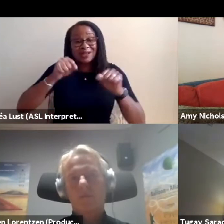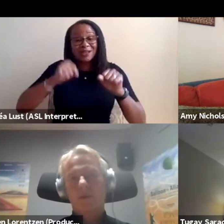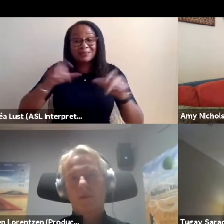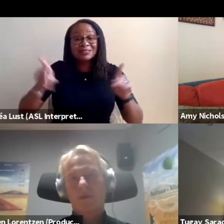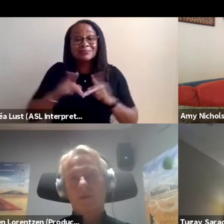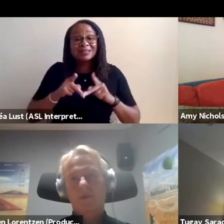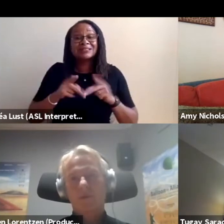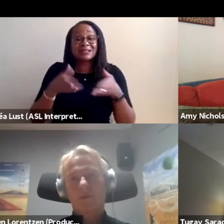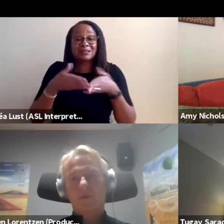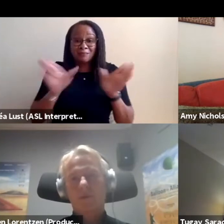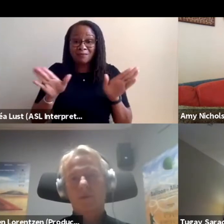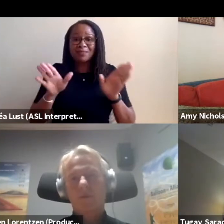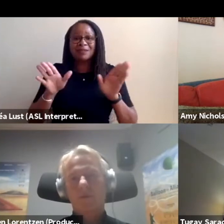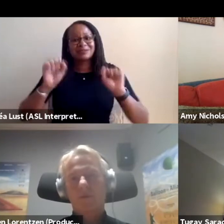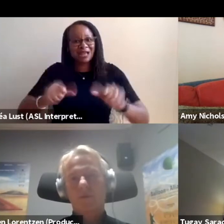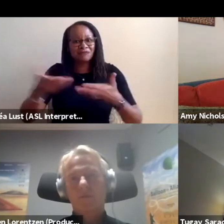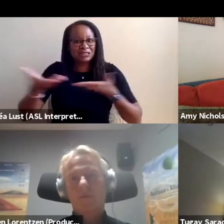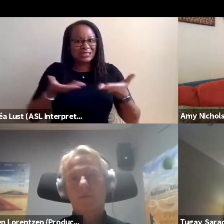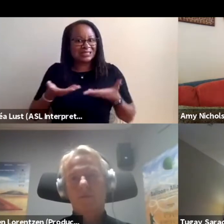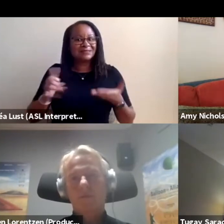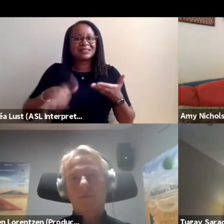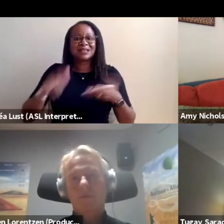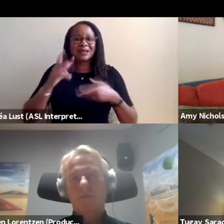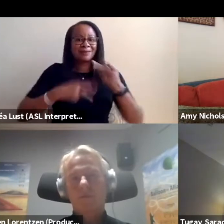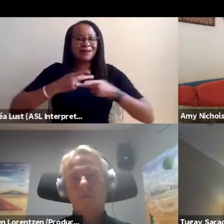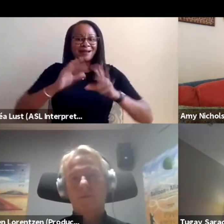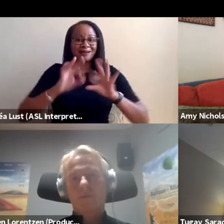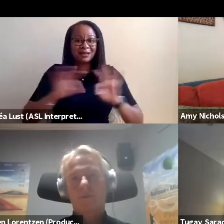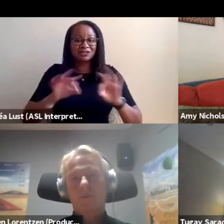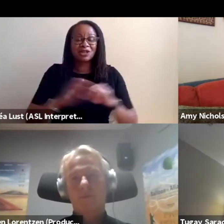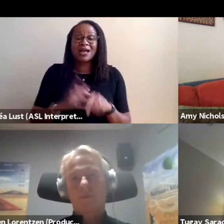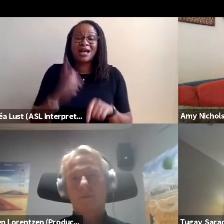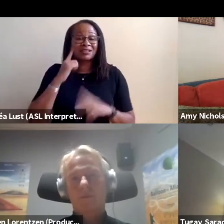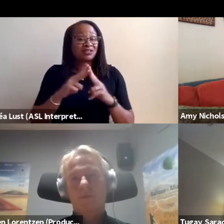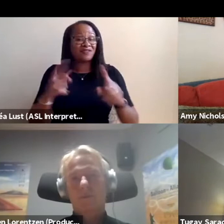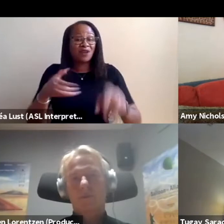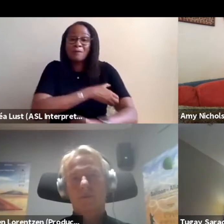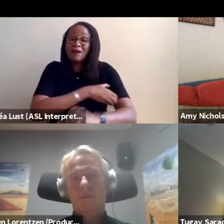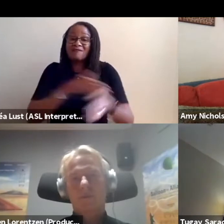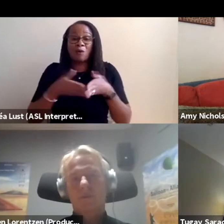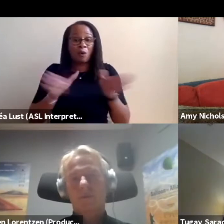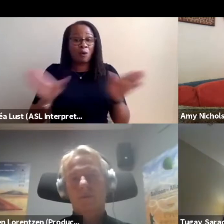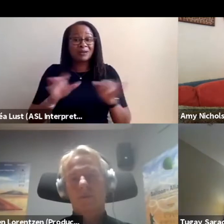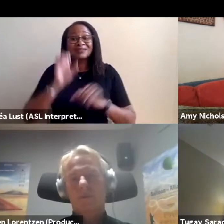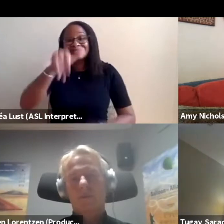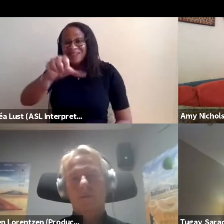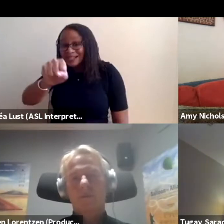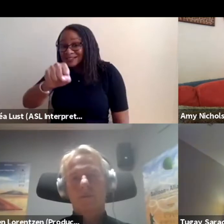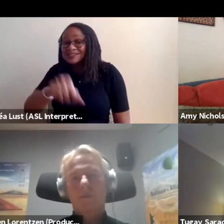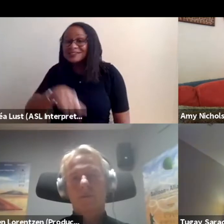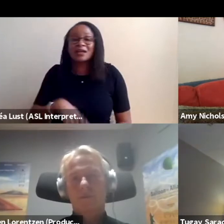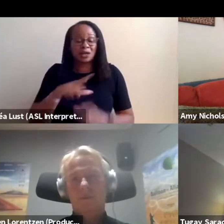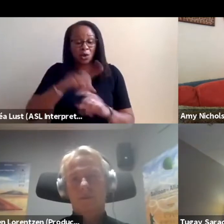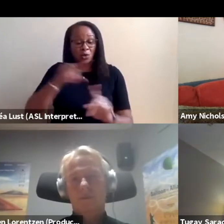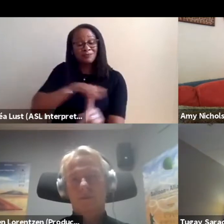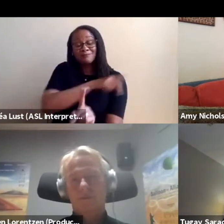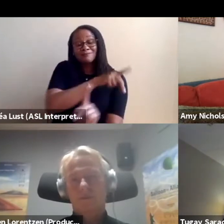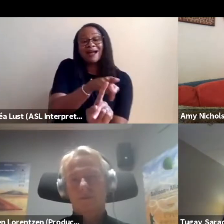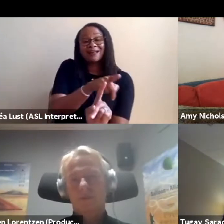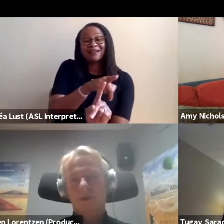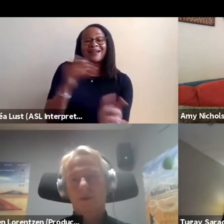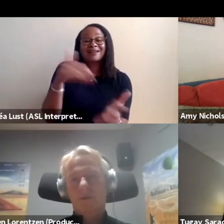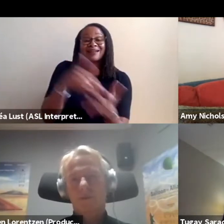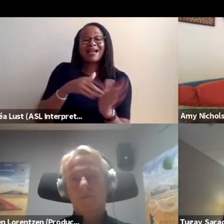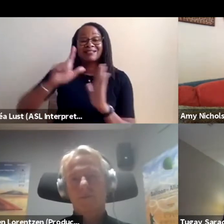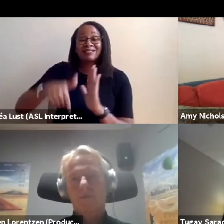Seyran be able to navigate it so calmly, I think is really such a powerful opening. And it circles back again later, Tugay,